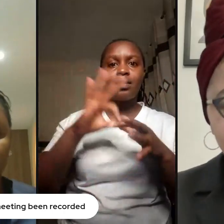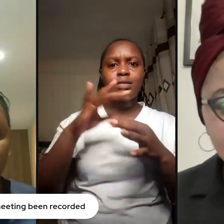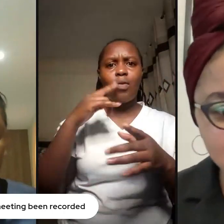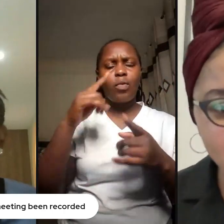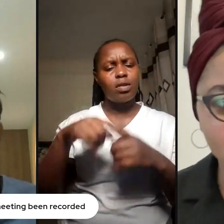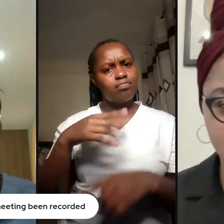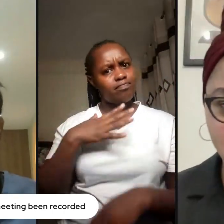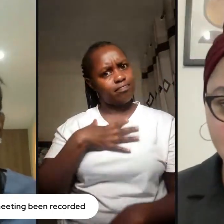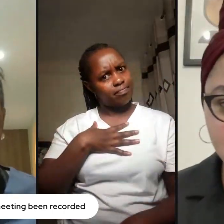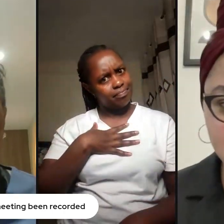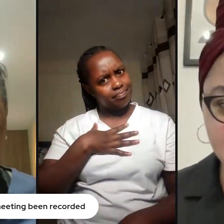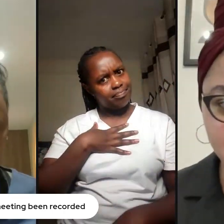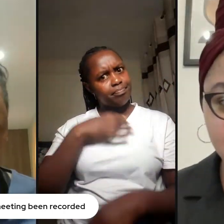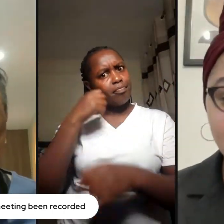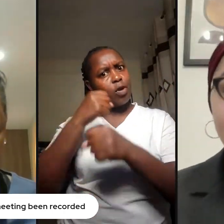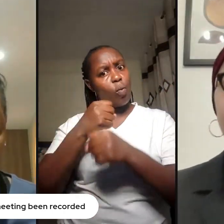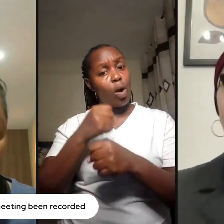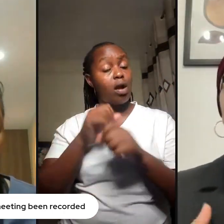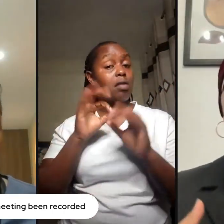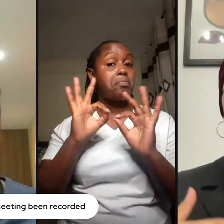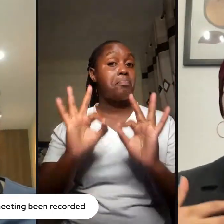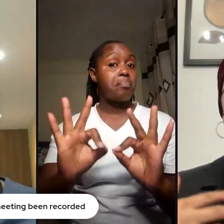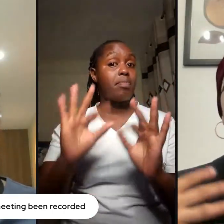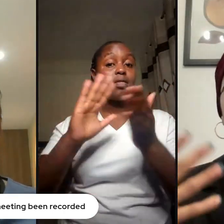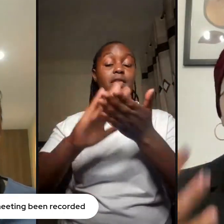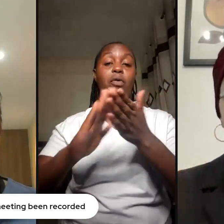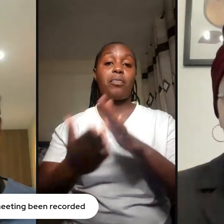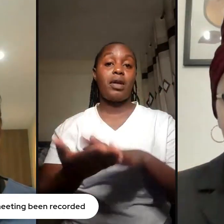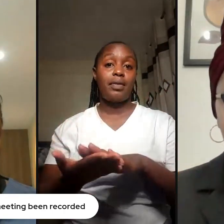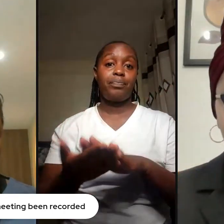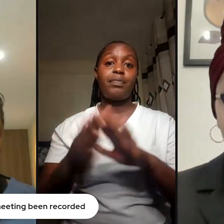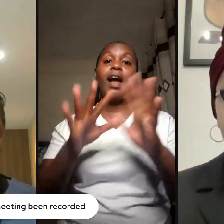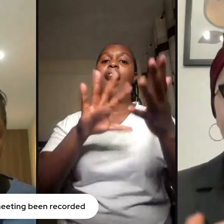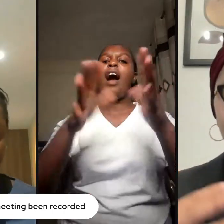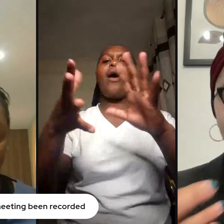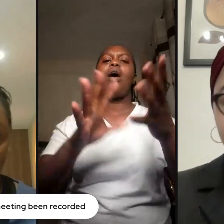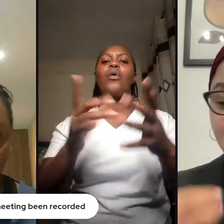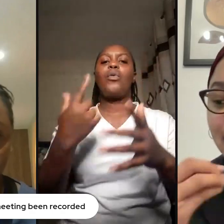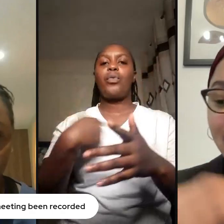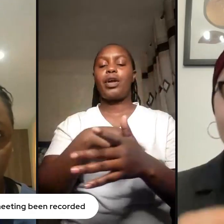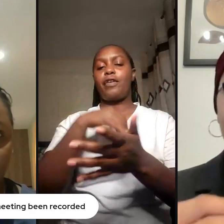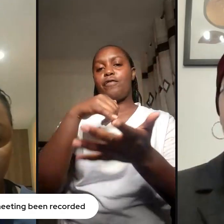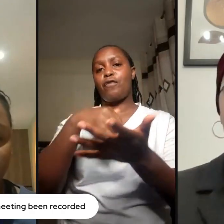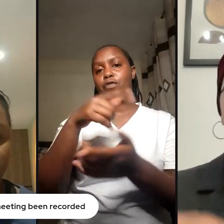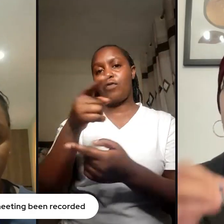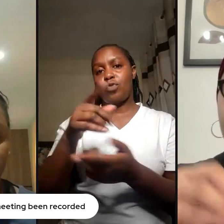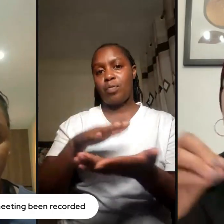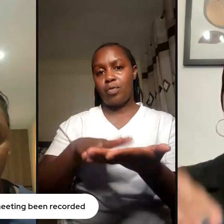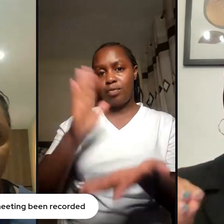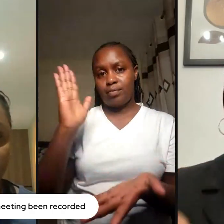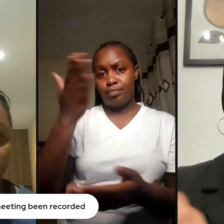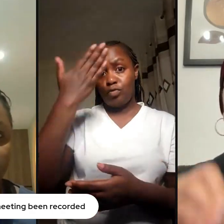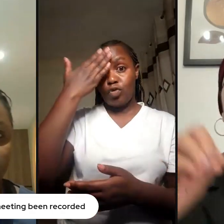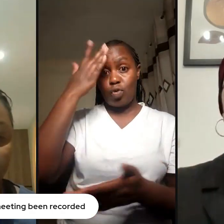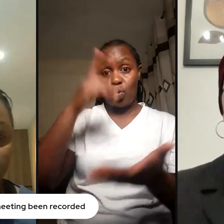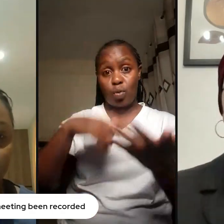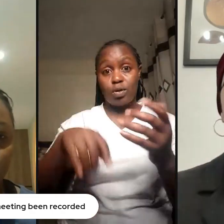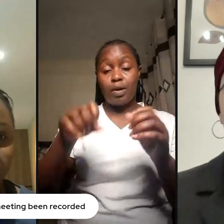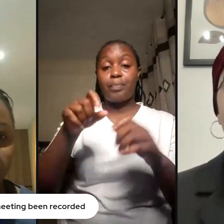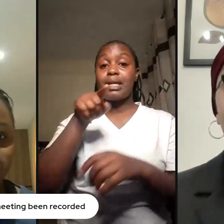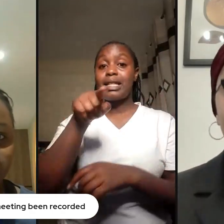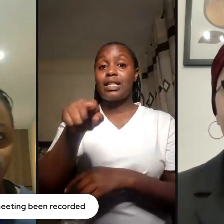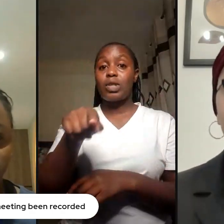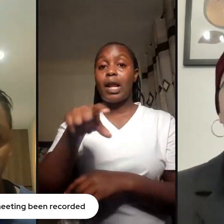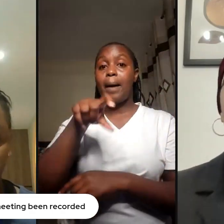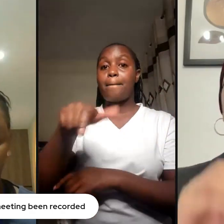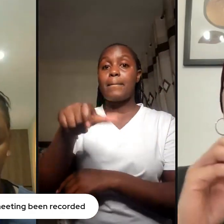an amazing stuff in the community. And that is how we tend to engage you more. And you'll notice that that social proof is not just about the mainstream